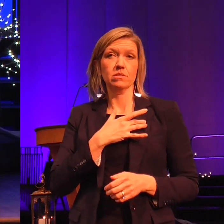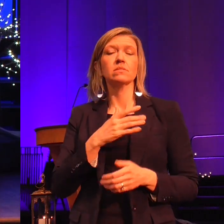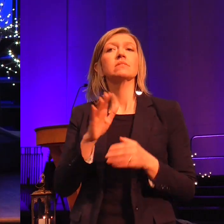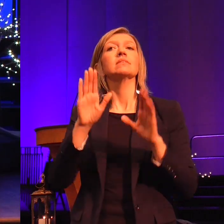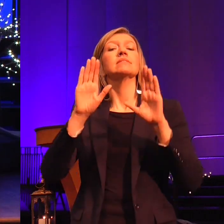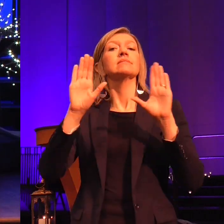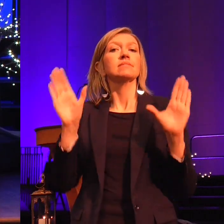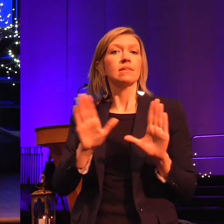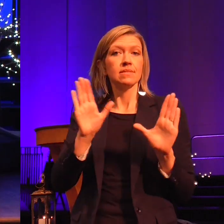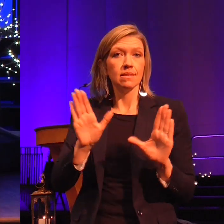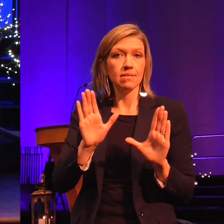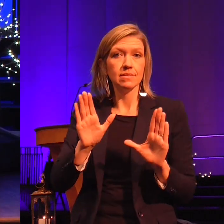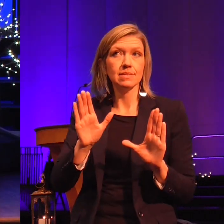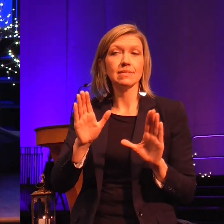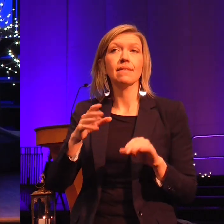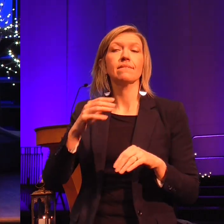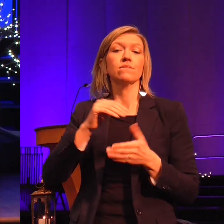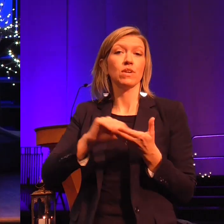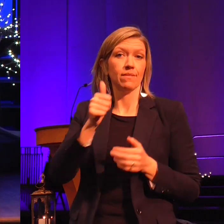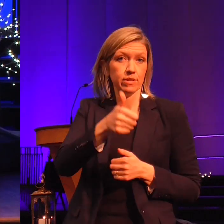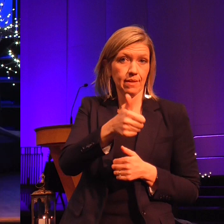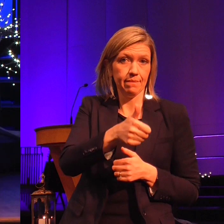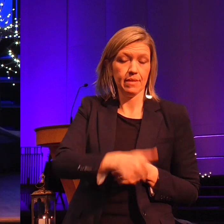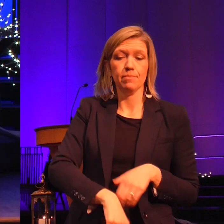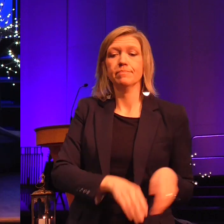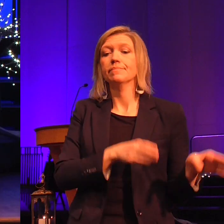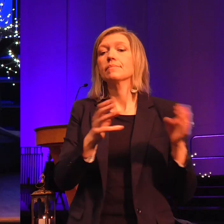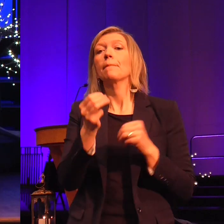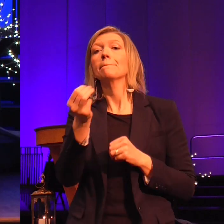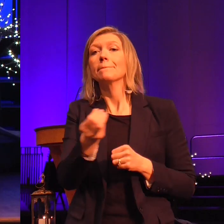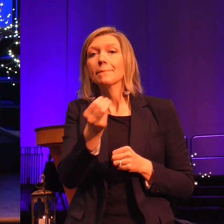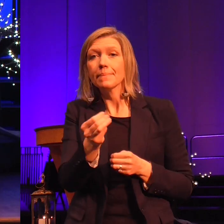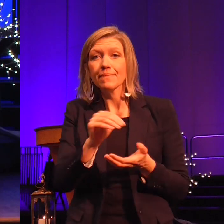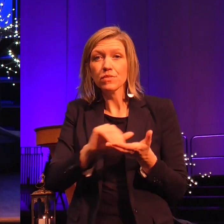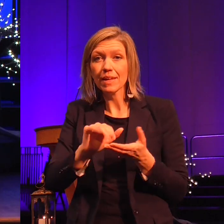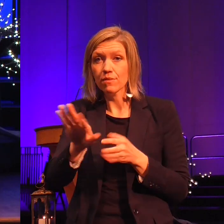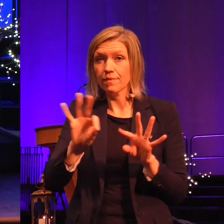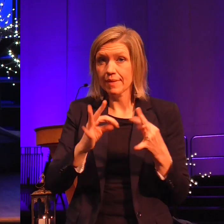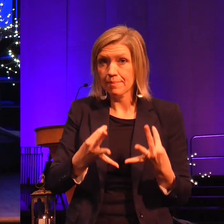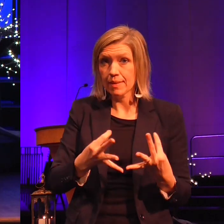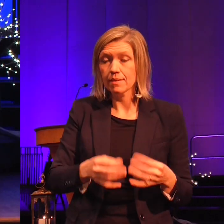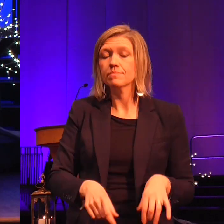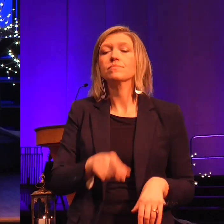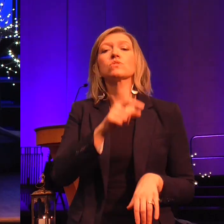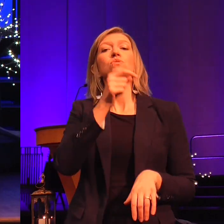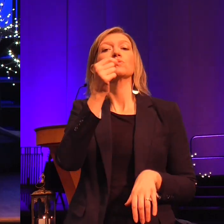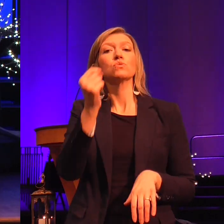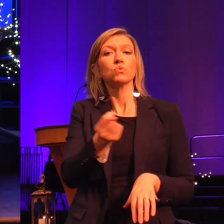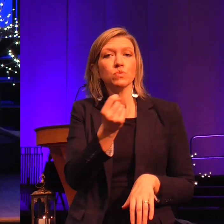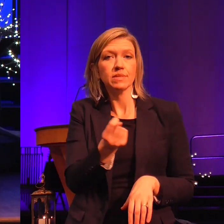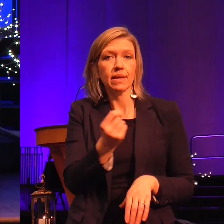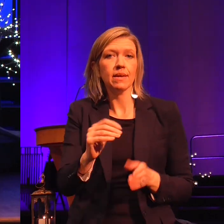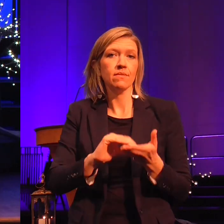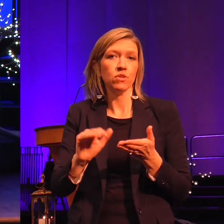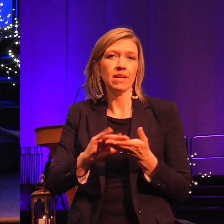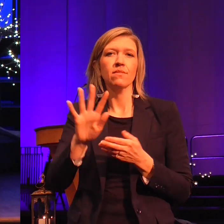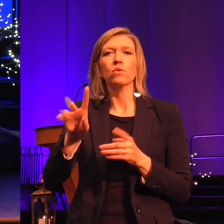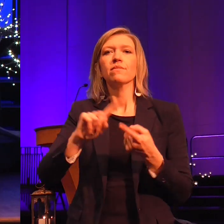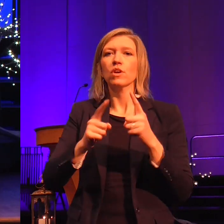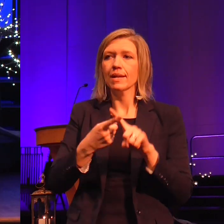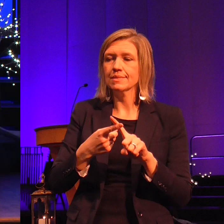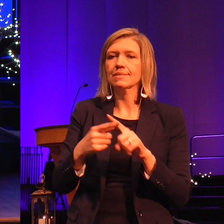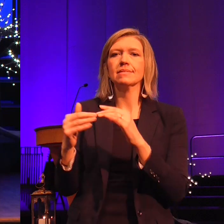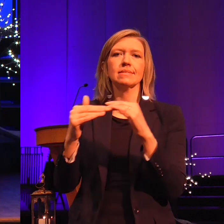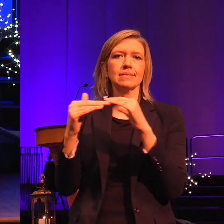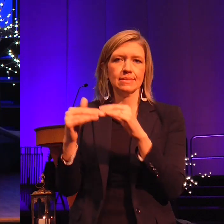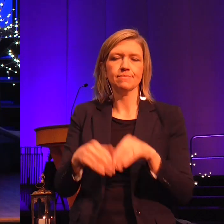yourself. Mondays, forgive your family. Tuesdays, forgive your friends and associates.